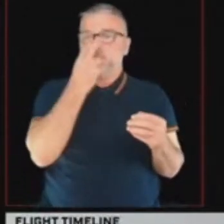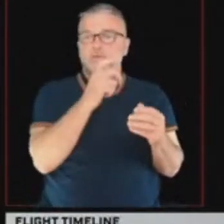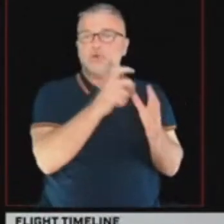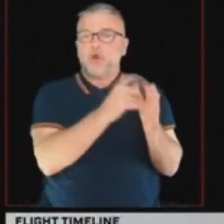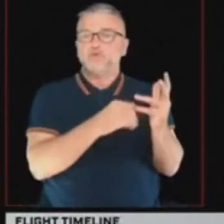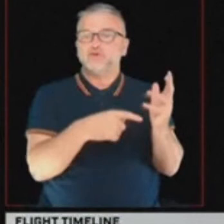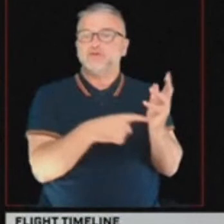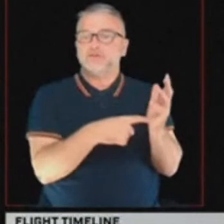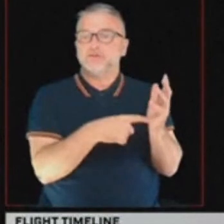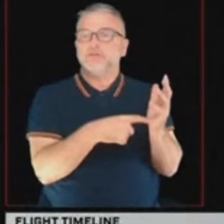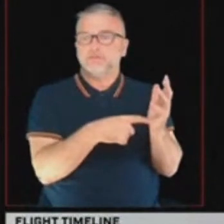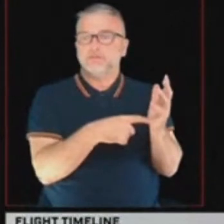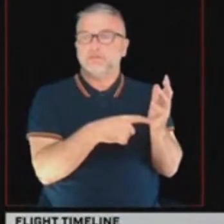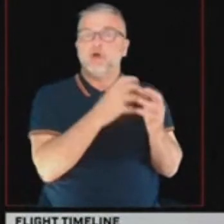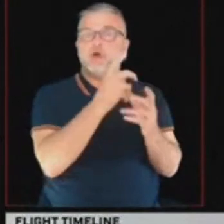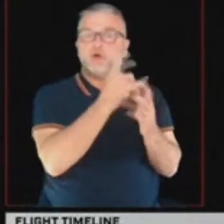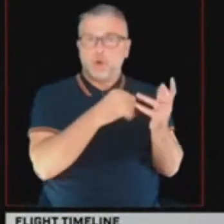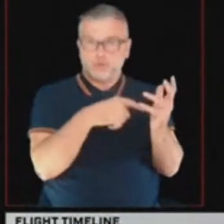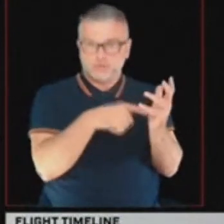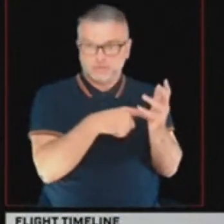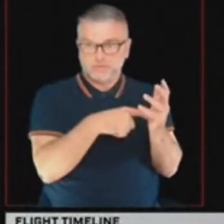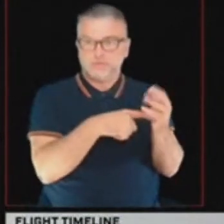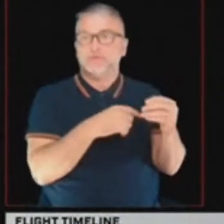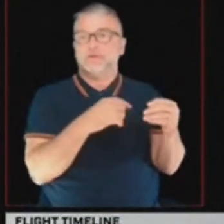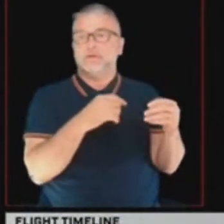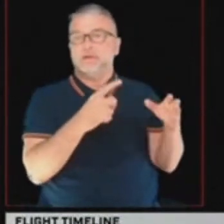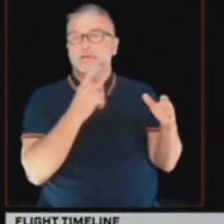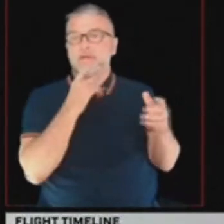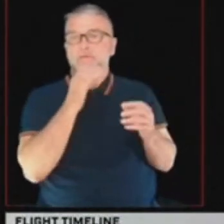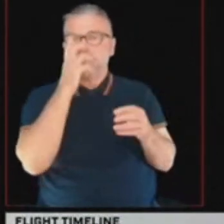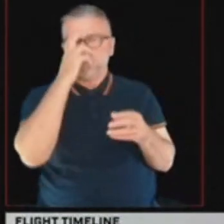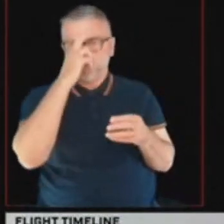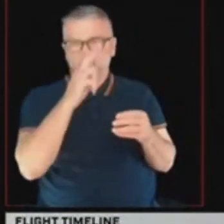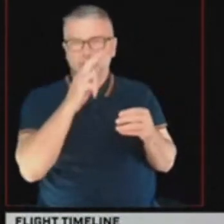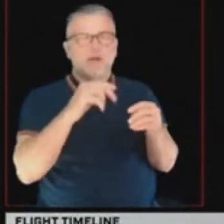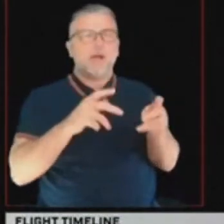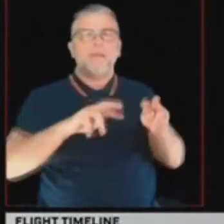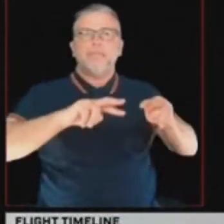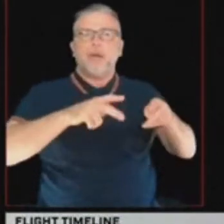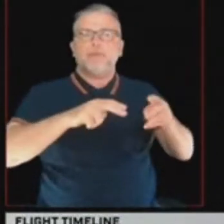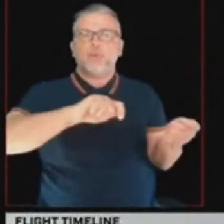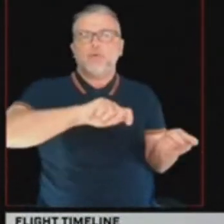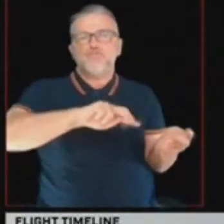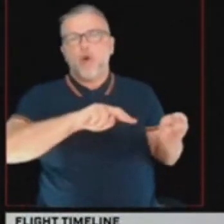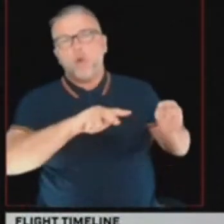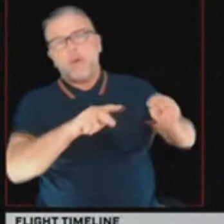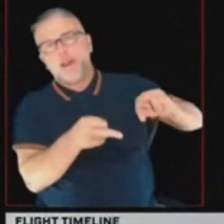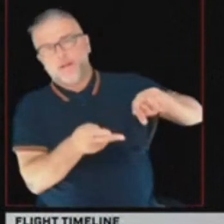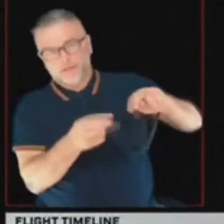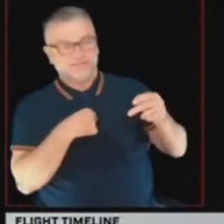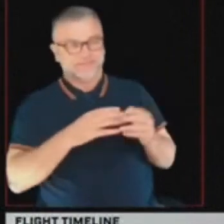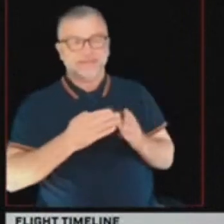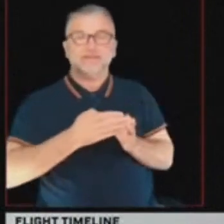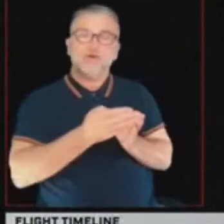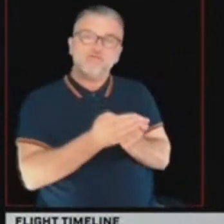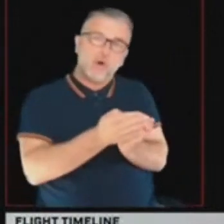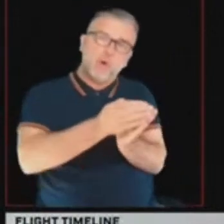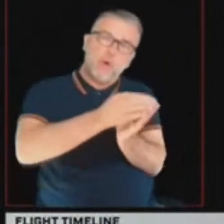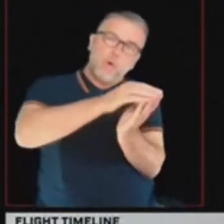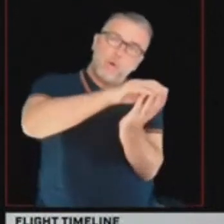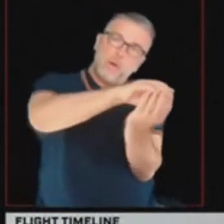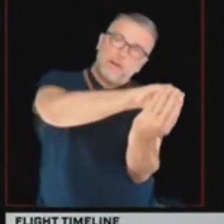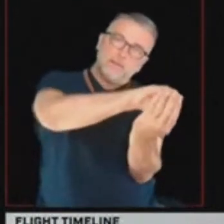we do a maneuver. We execute a maneuver called the barbecue roll. So essentially we are rifling through